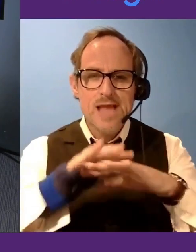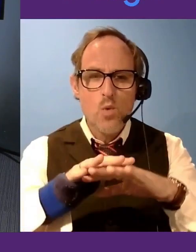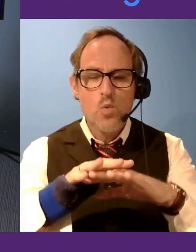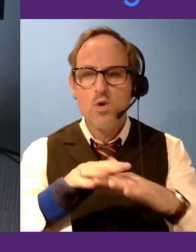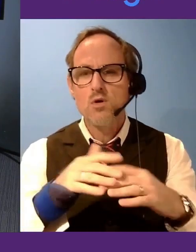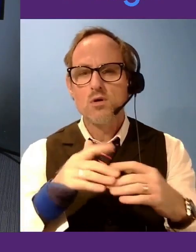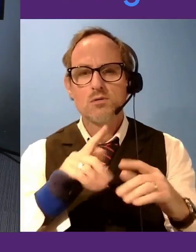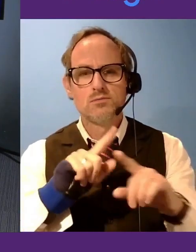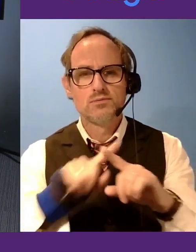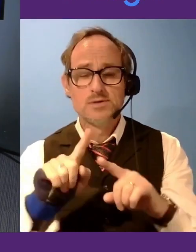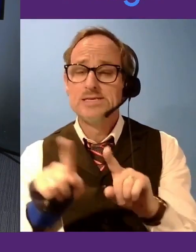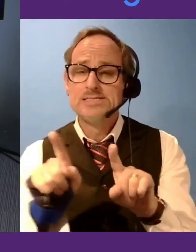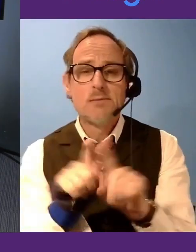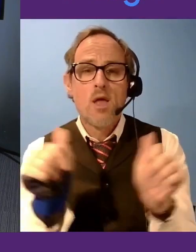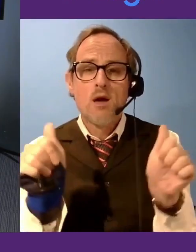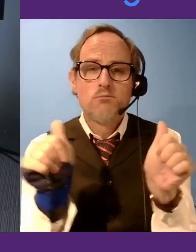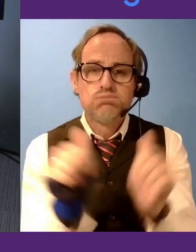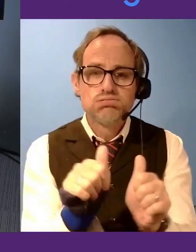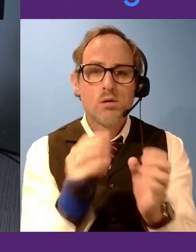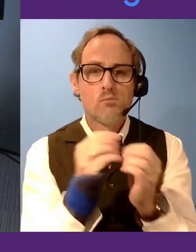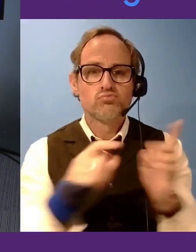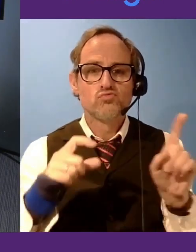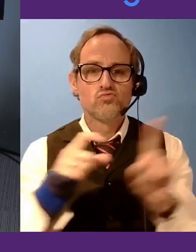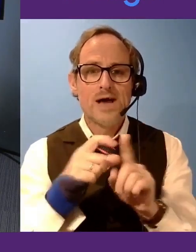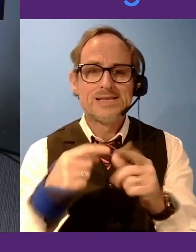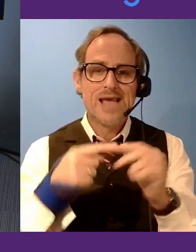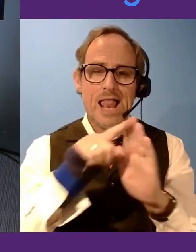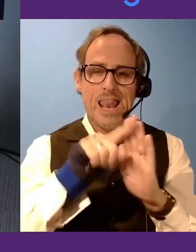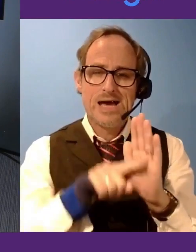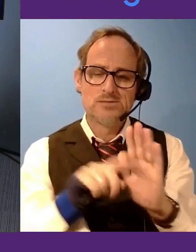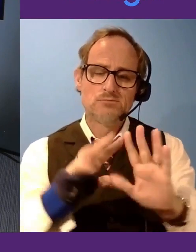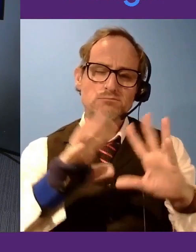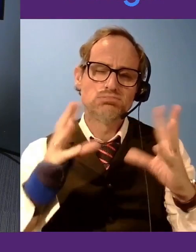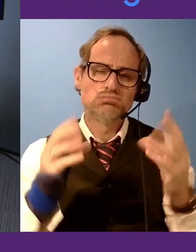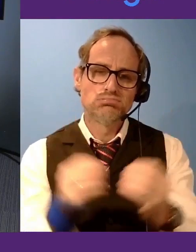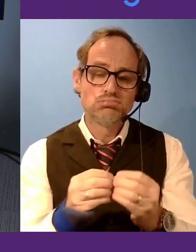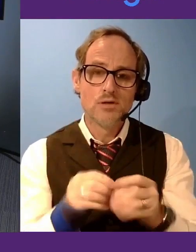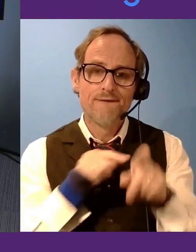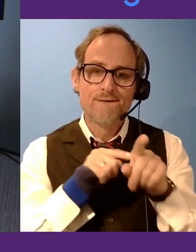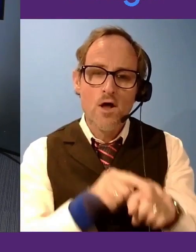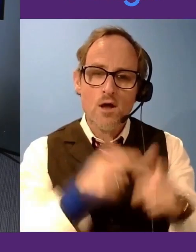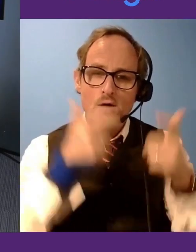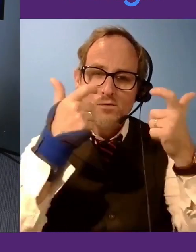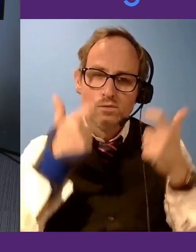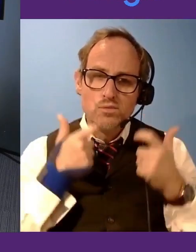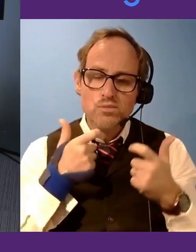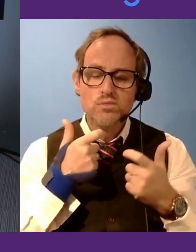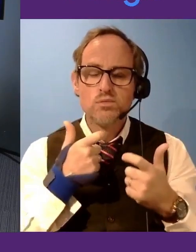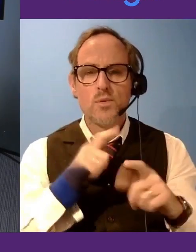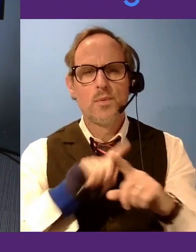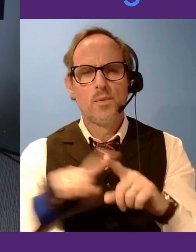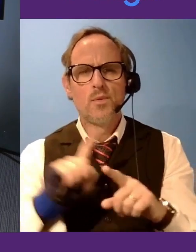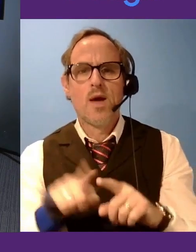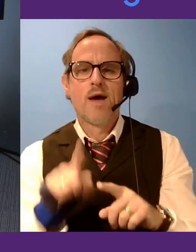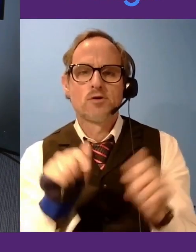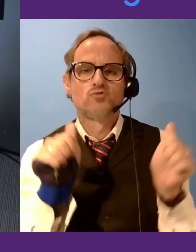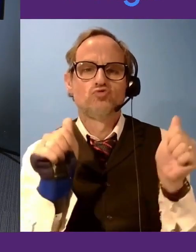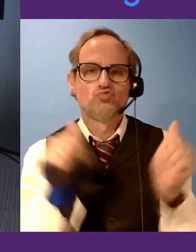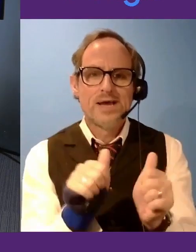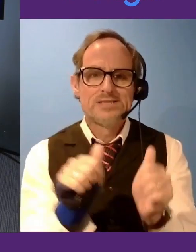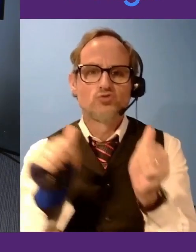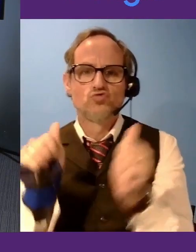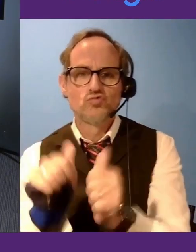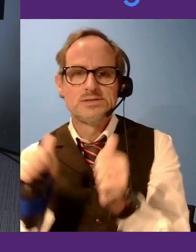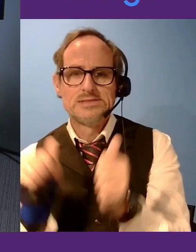have constraints with the brand guidelines or some other things we get from legislations and other rights, another type of things. It's a constraint. It's not a barrier. It's